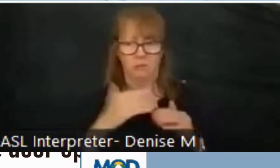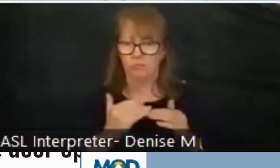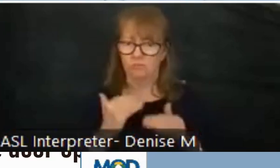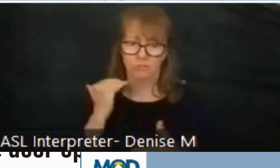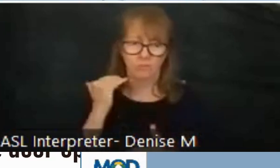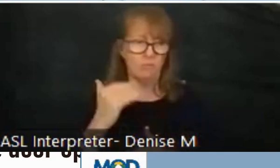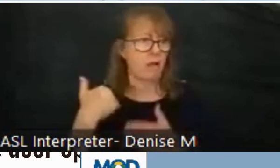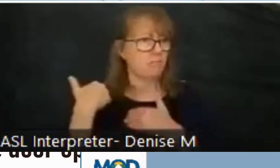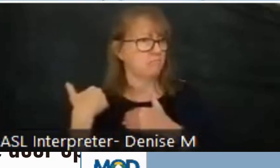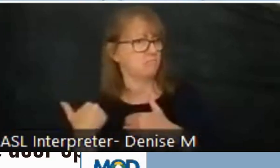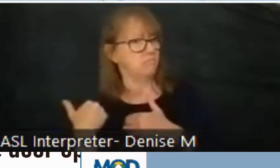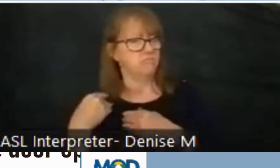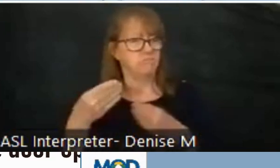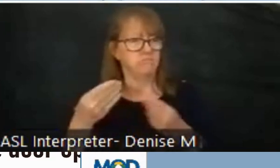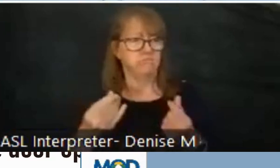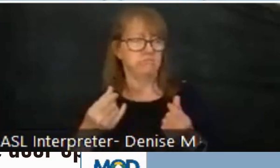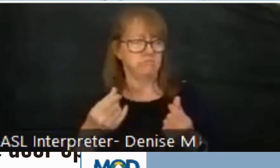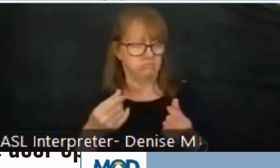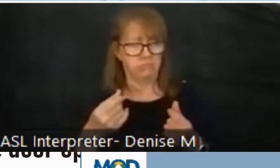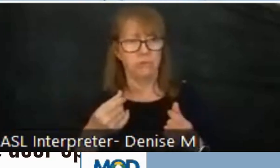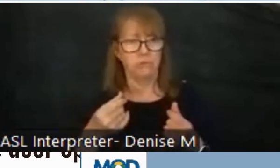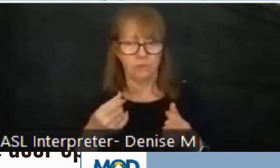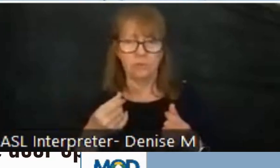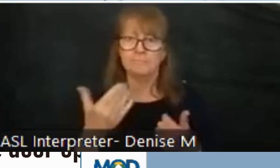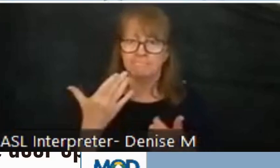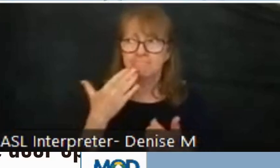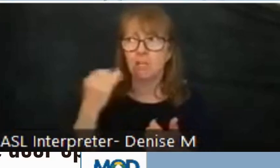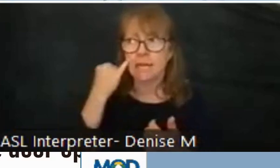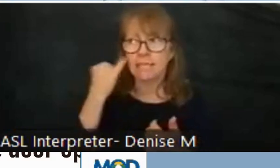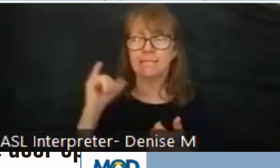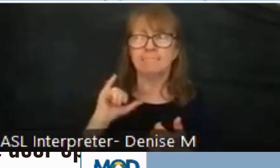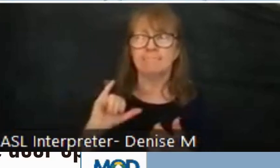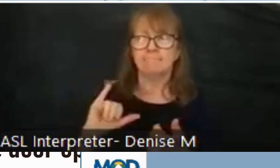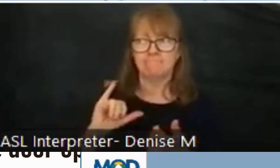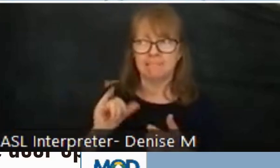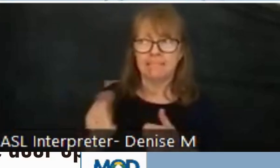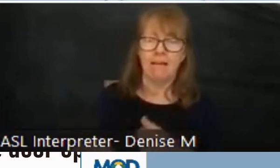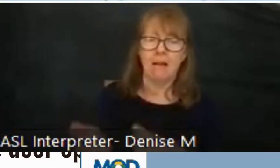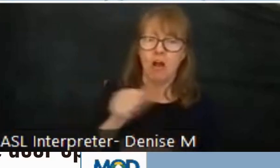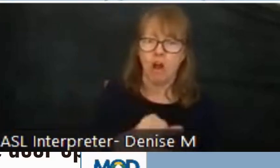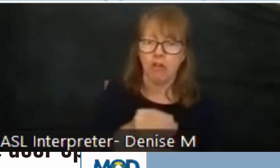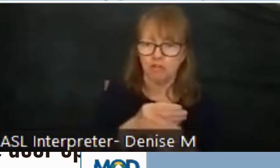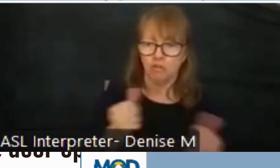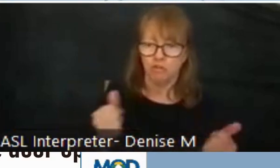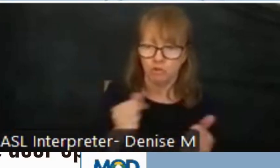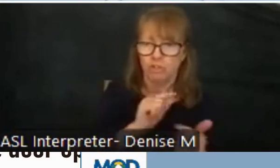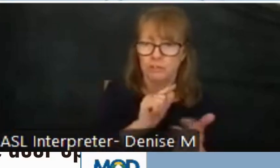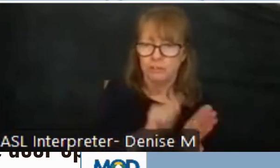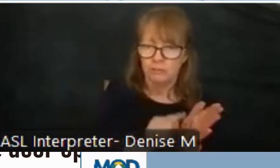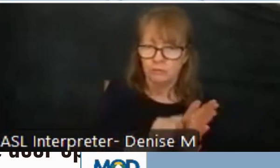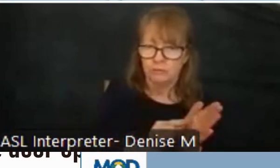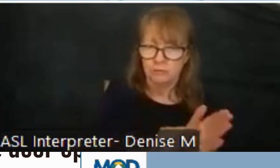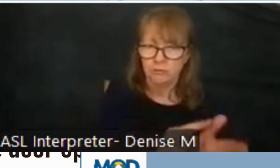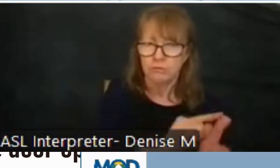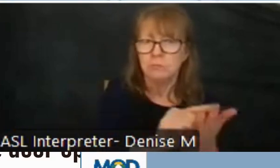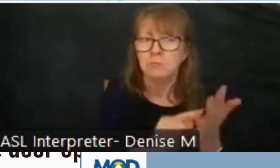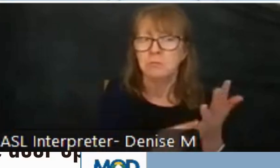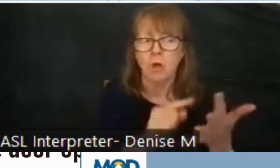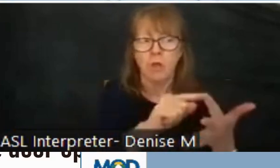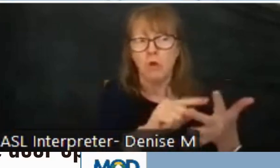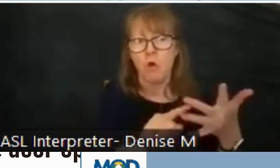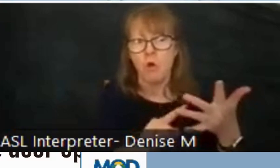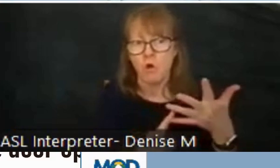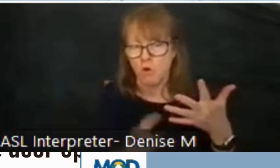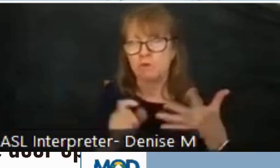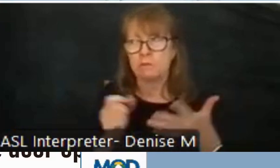other solutions that would work for me and that could be a whole lot easier to get approved.